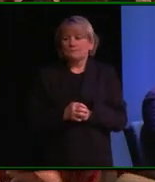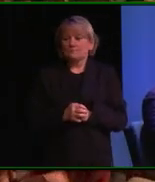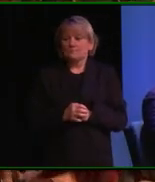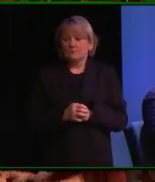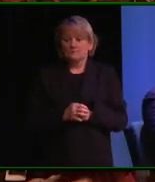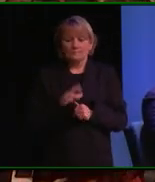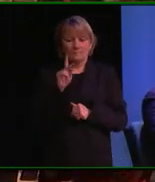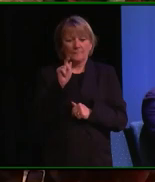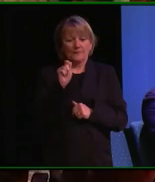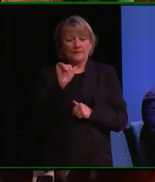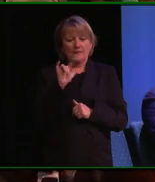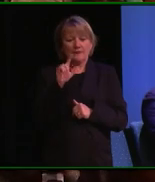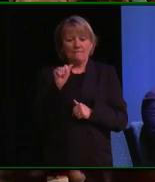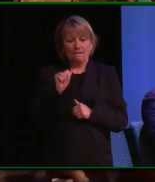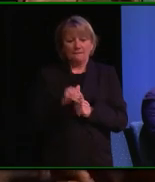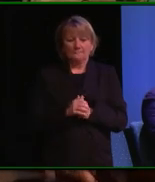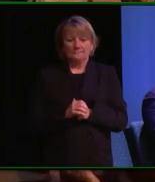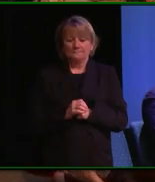Kayla Pacheco.